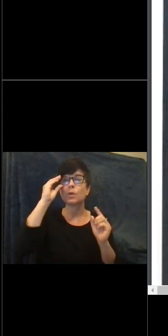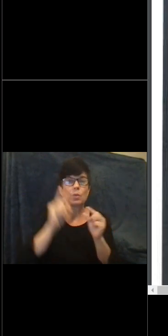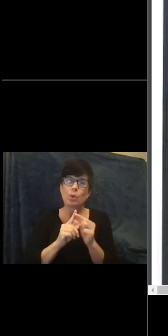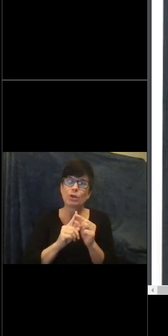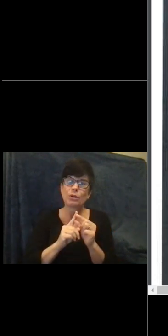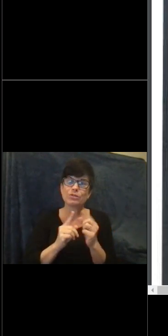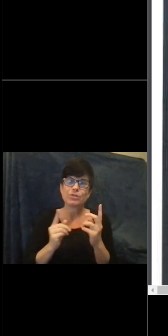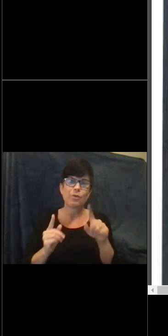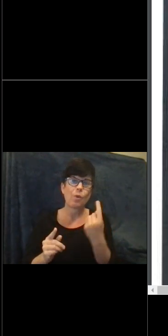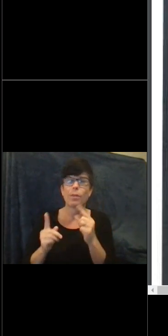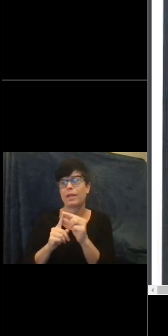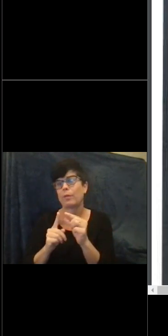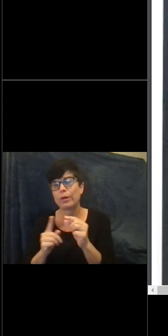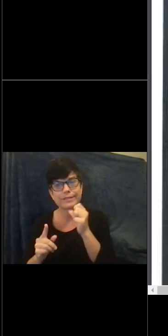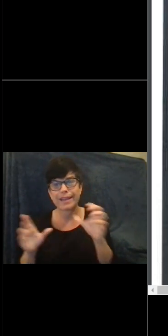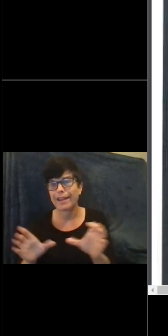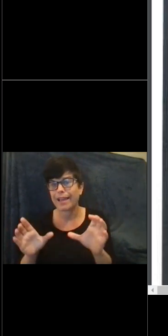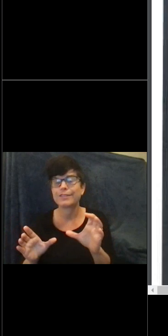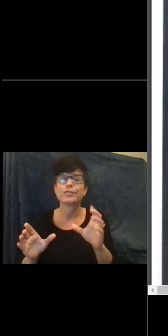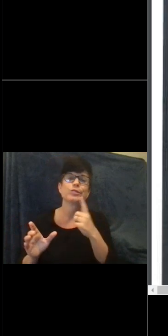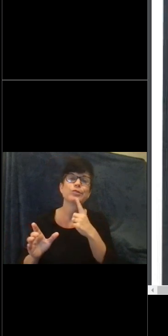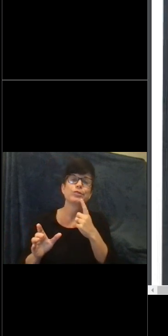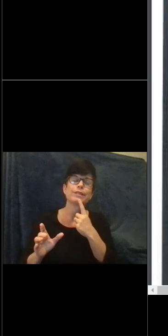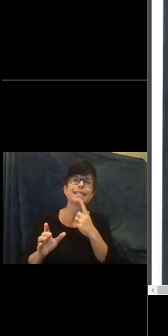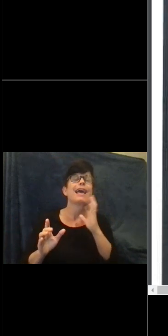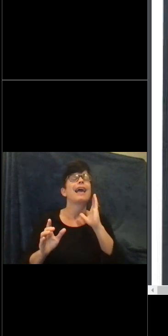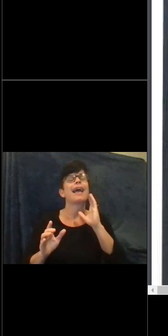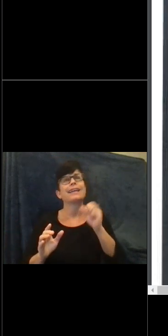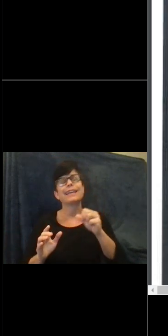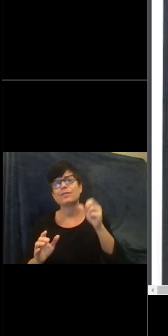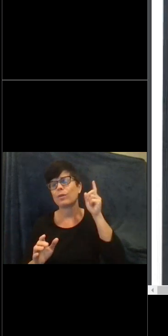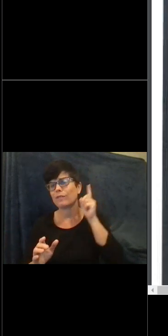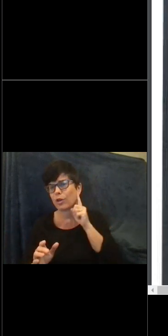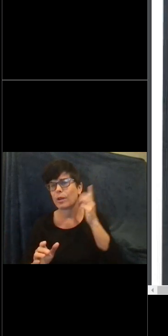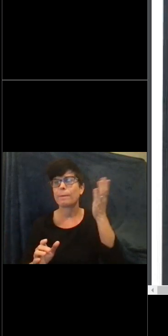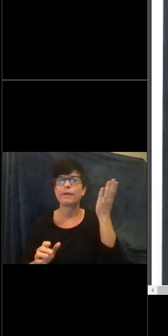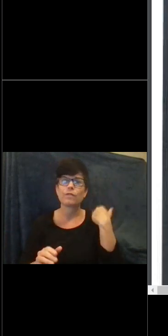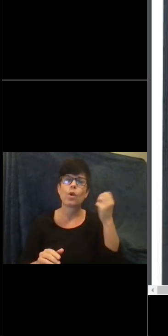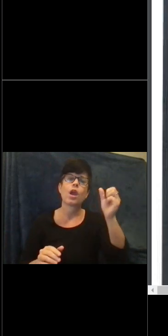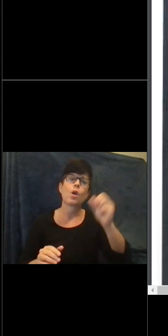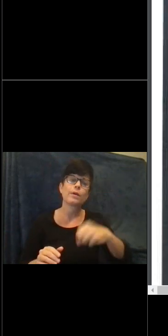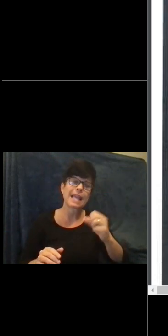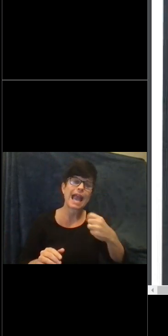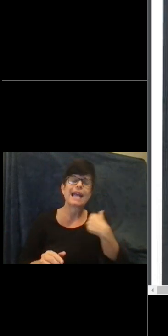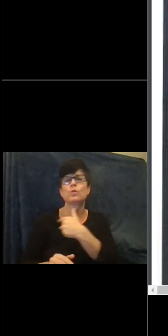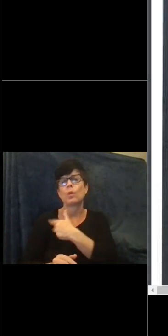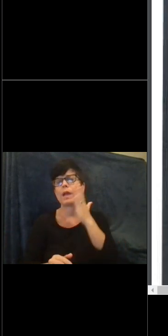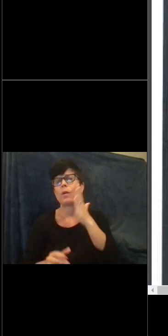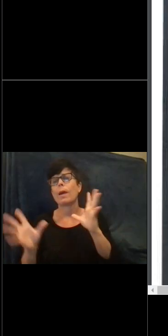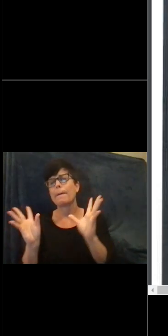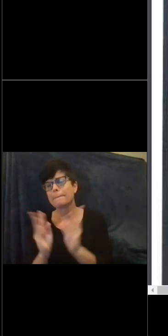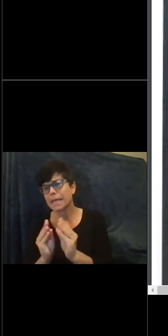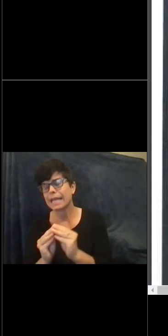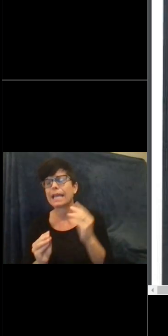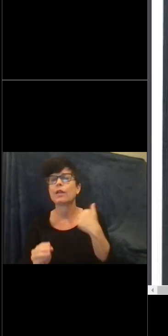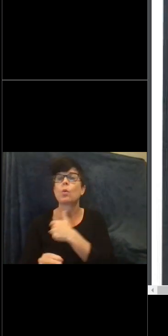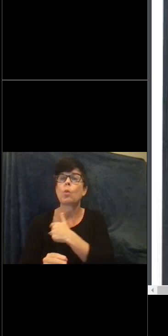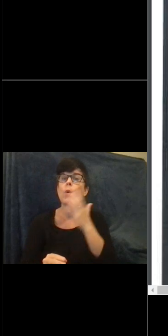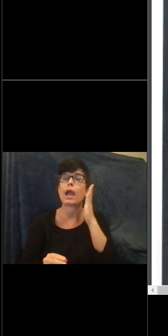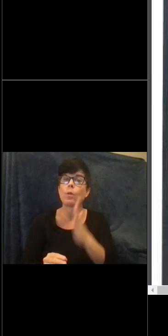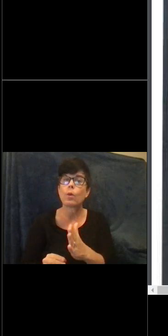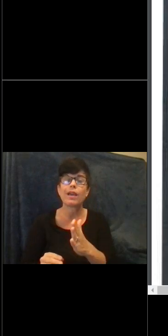words. I mean, you can talk and say that you, I mean, we've heard it before. We'll meet with them, we'll talk to them. Well, nobody showed